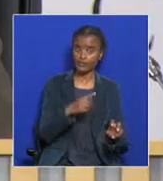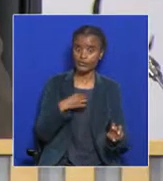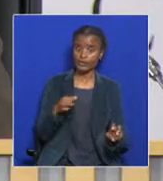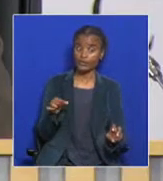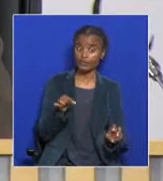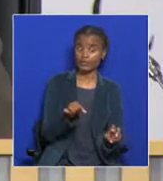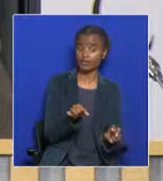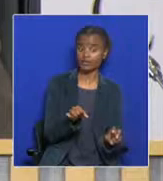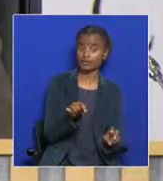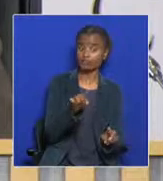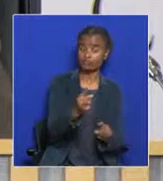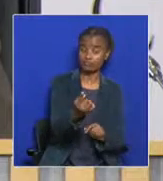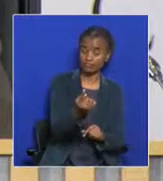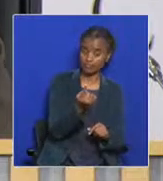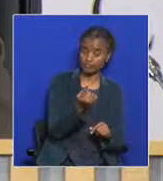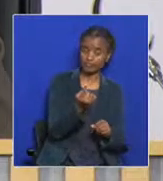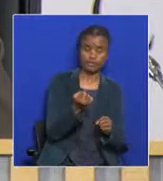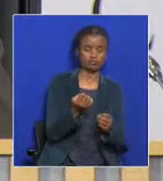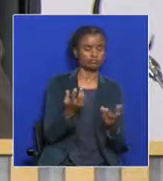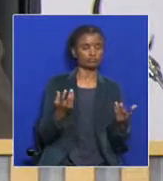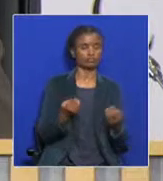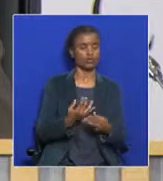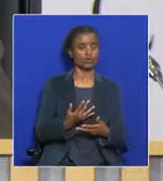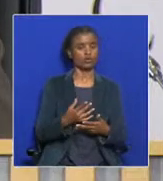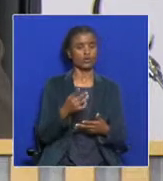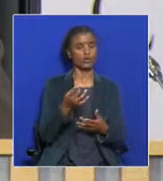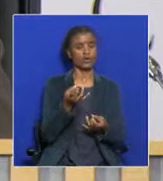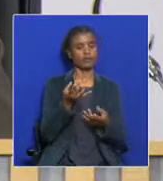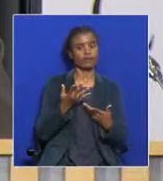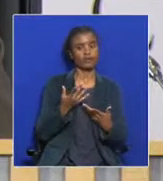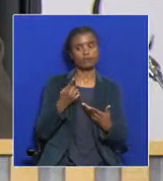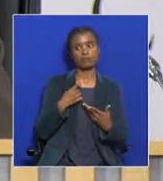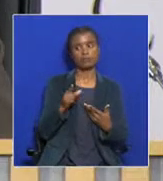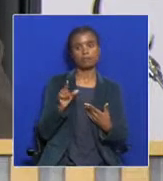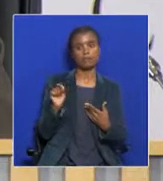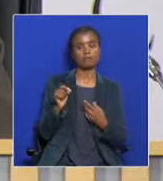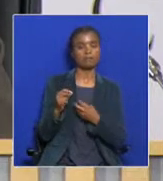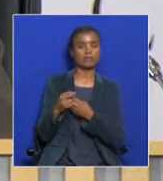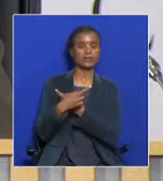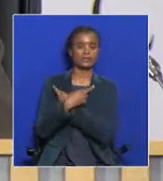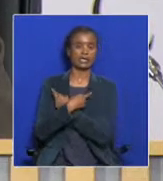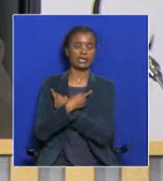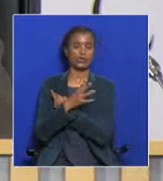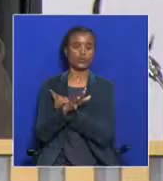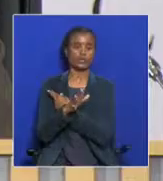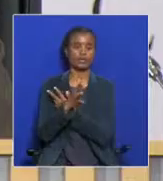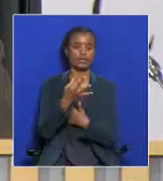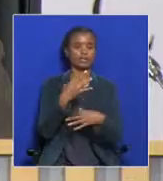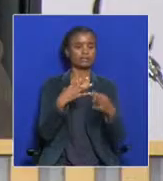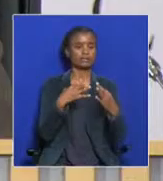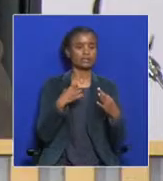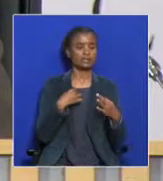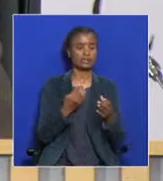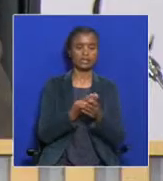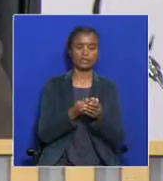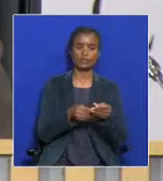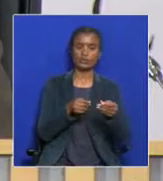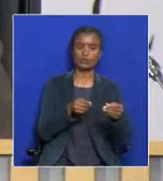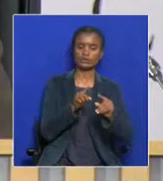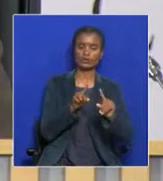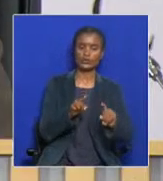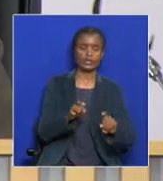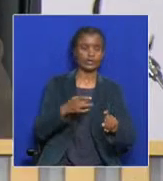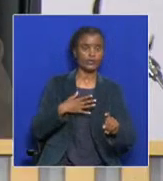off guard. He reminded me he's going off. He doesn't want all of these dockets and inquiries. We can even do a check and see at that